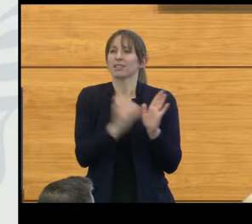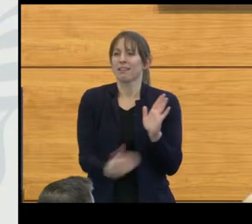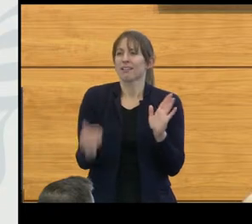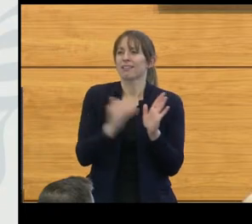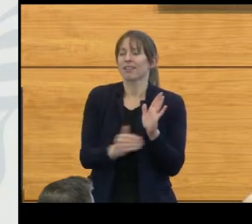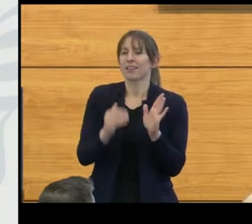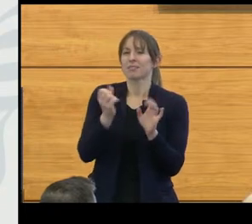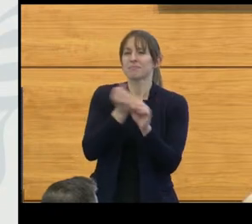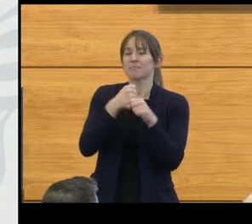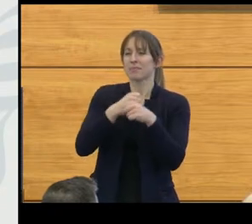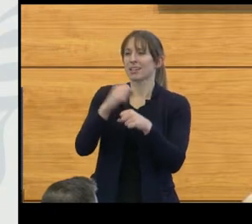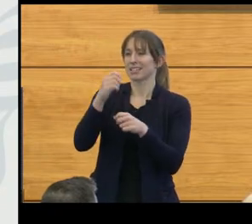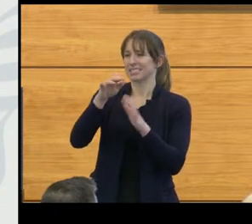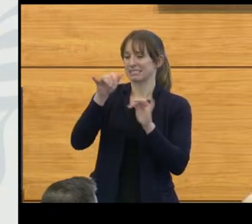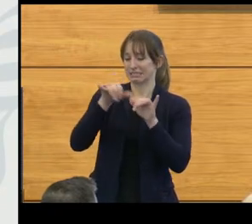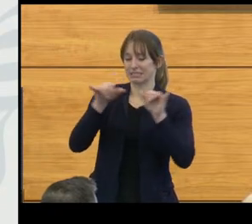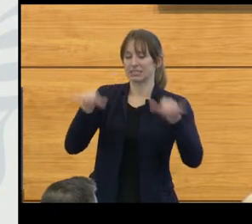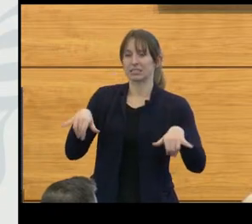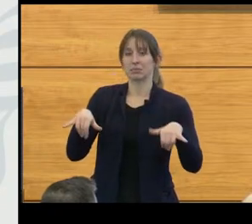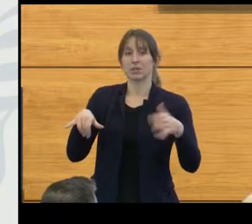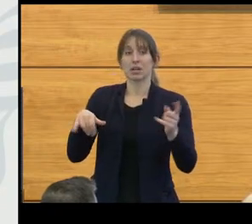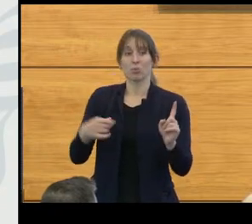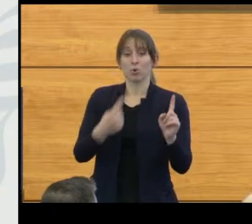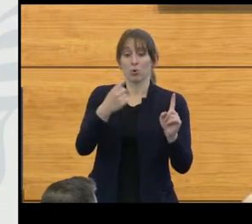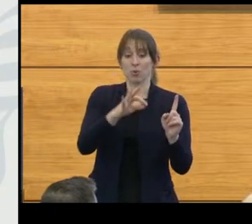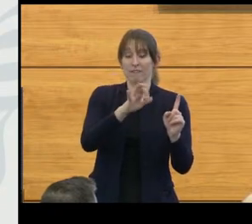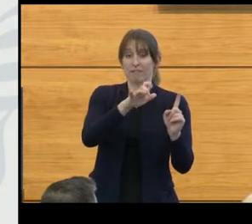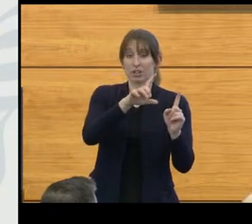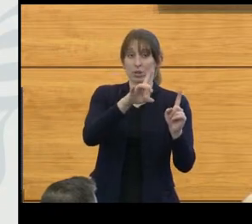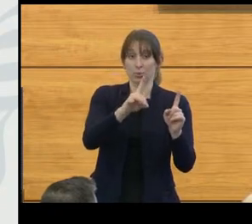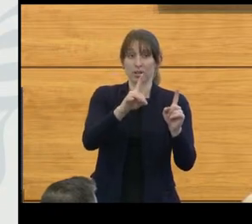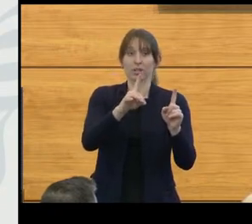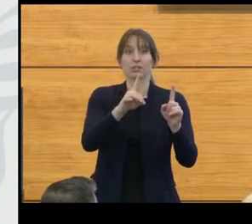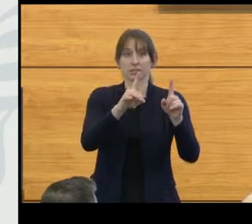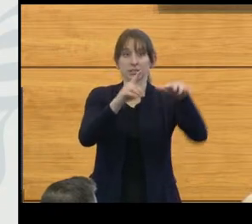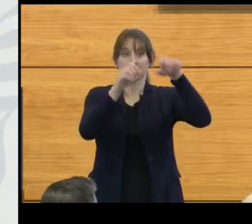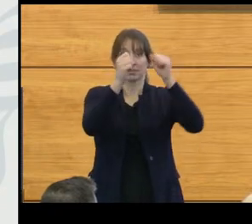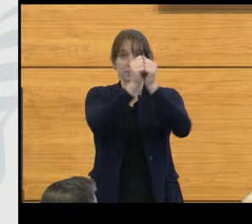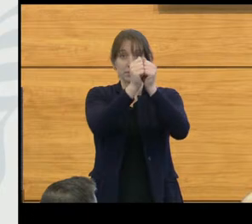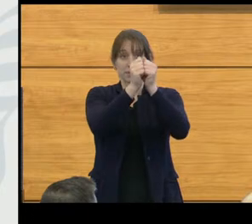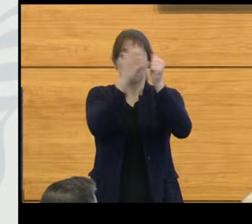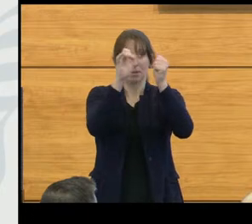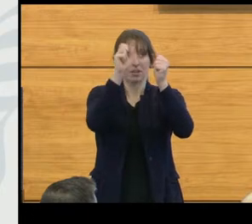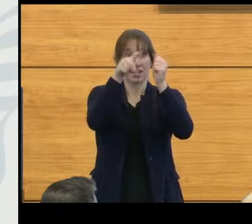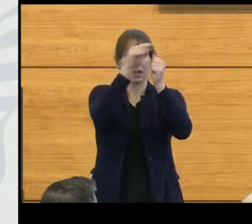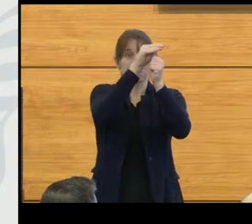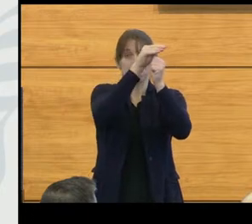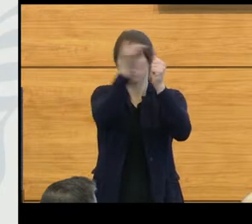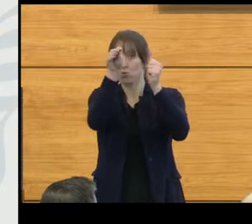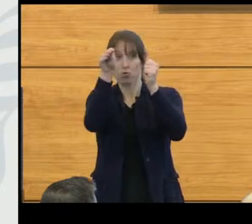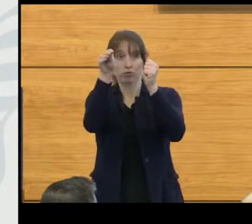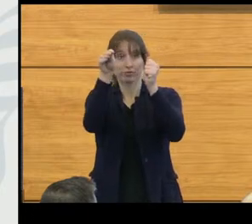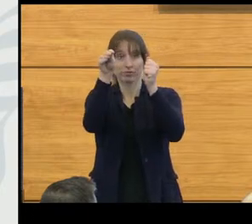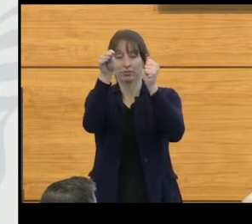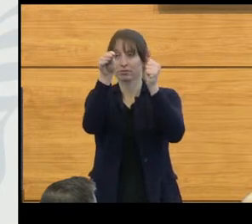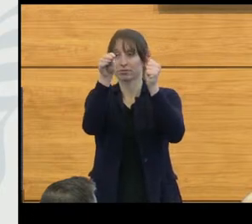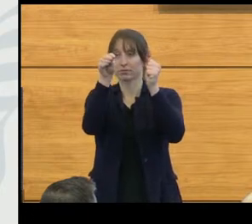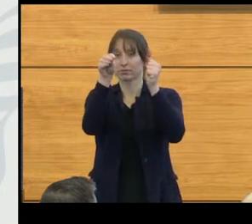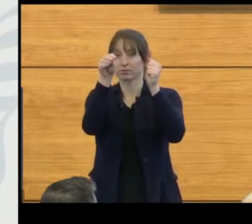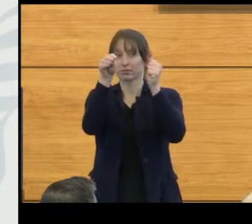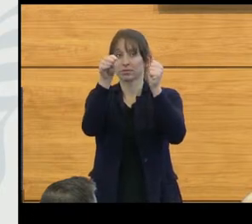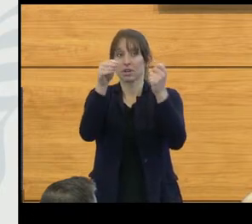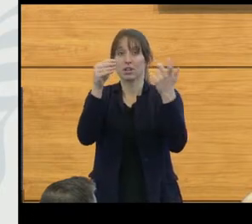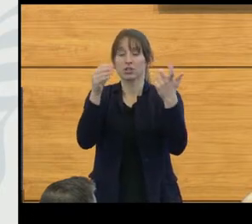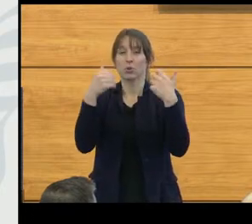system by which we could shunt fluid out of one compartment, i.e. the brain, into another compartment. He created a